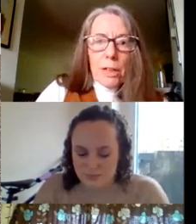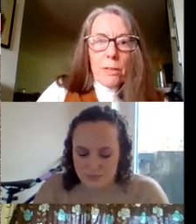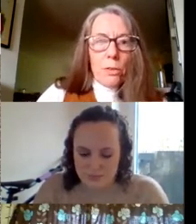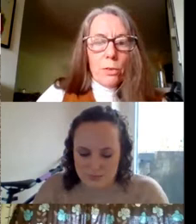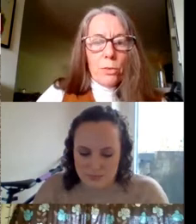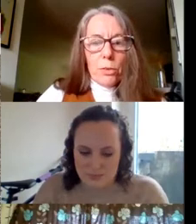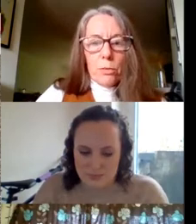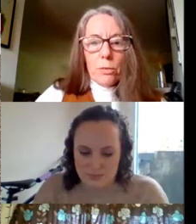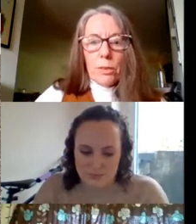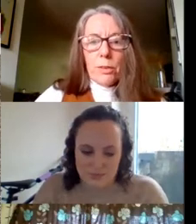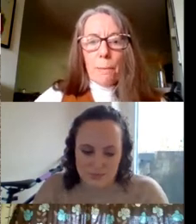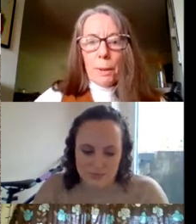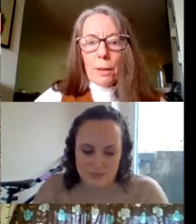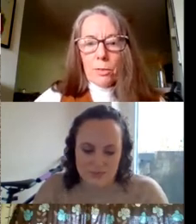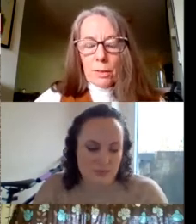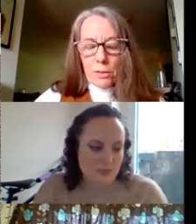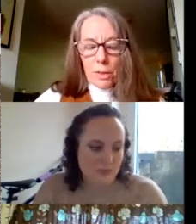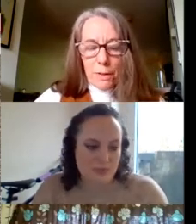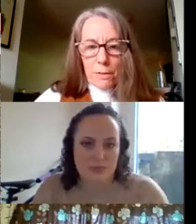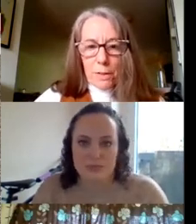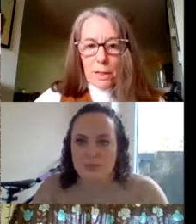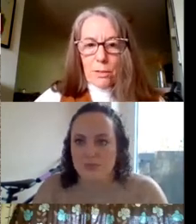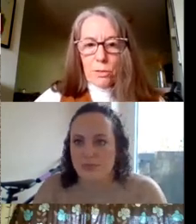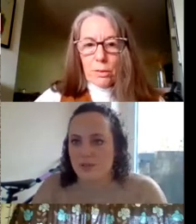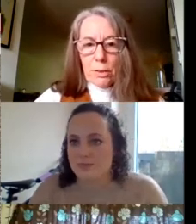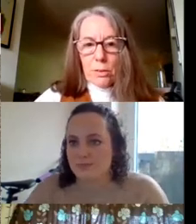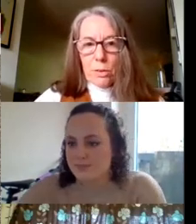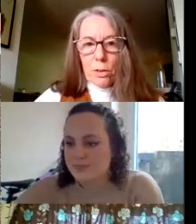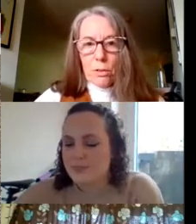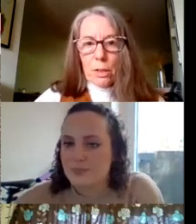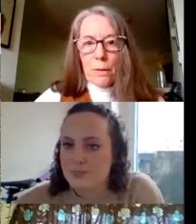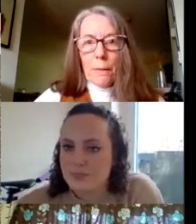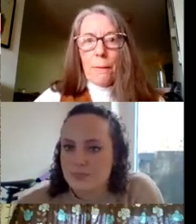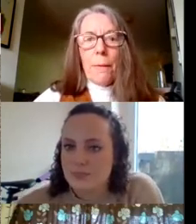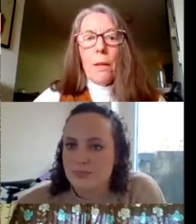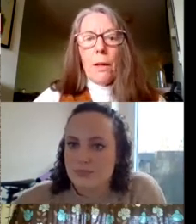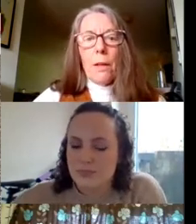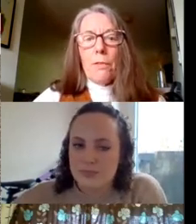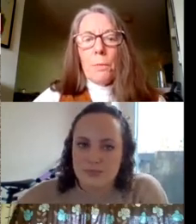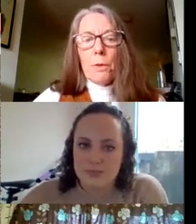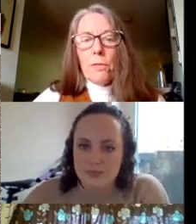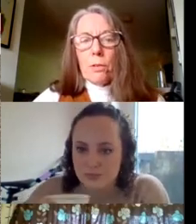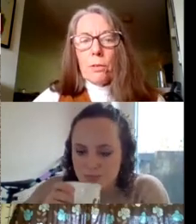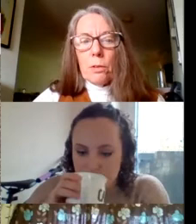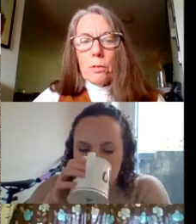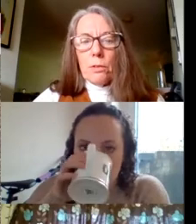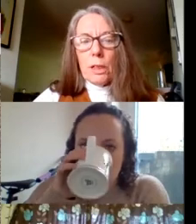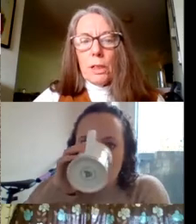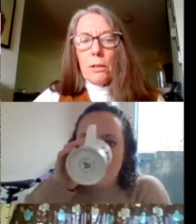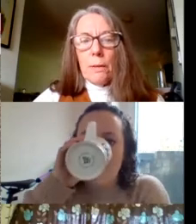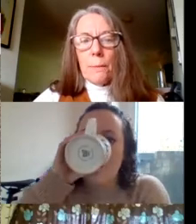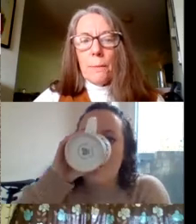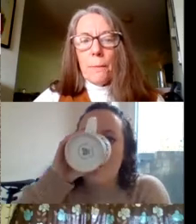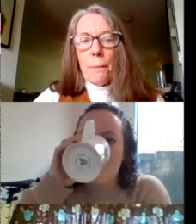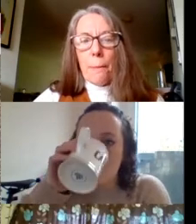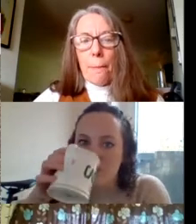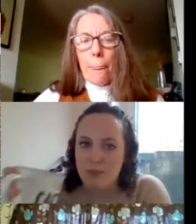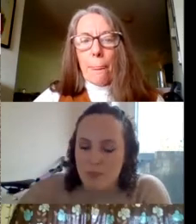have 10 of those samplers that tell a very interesting story. And if we move on, Jane.